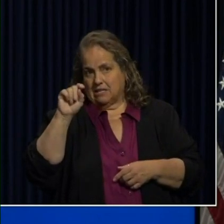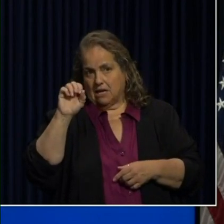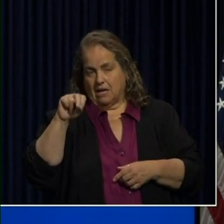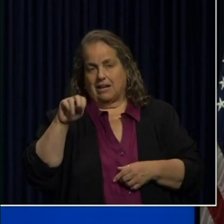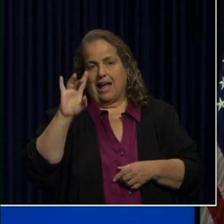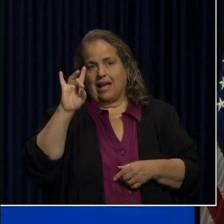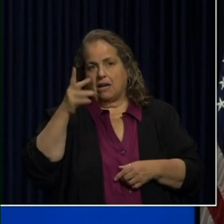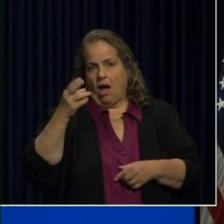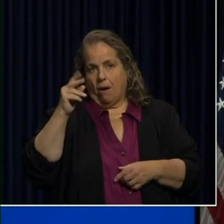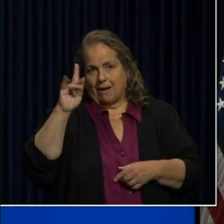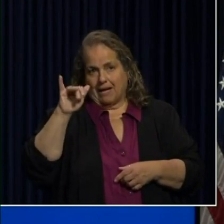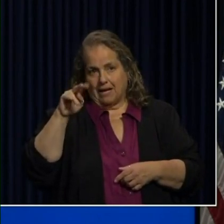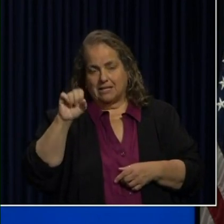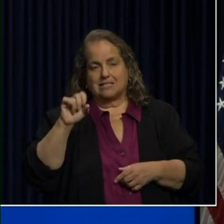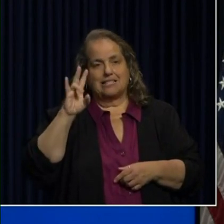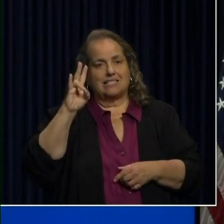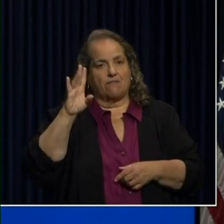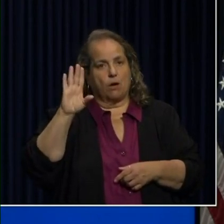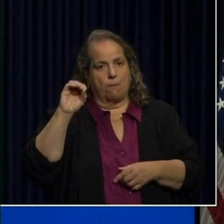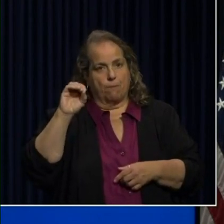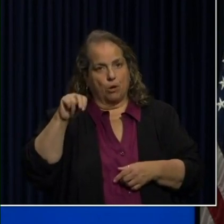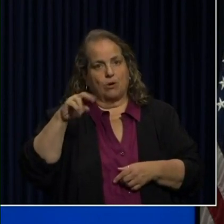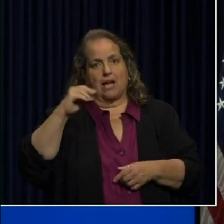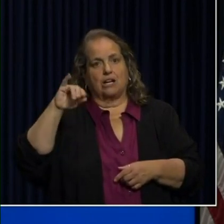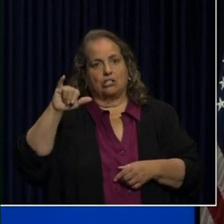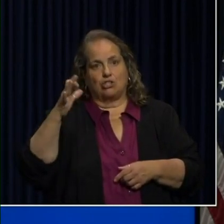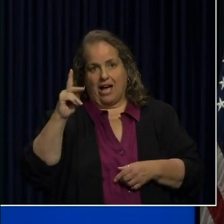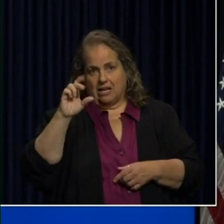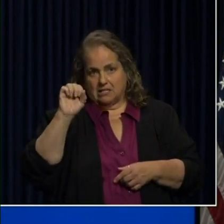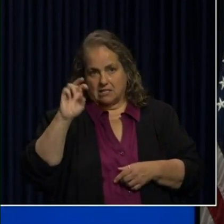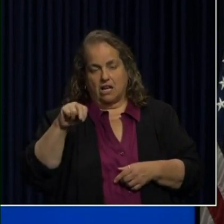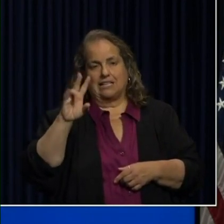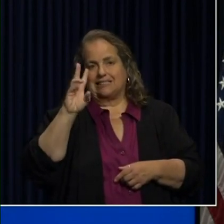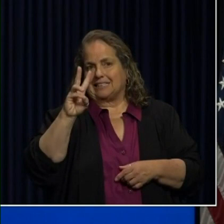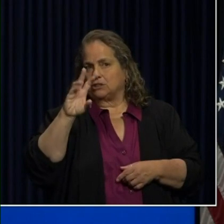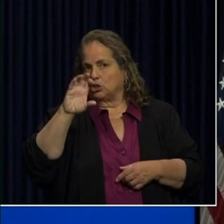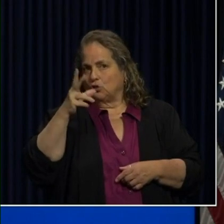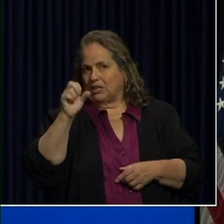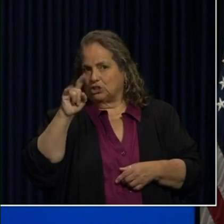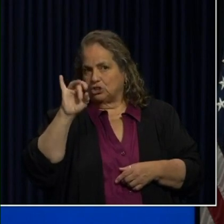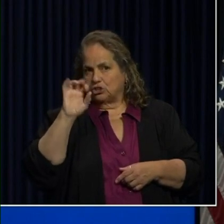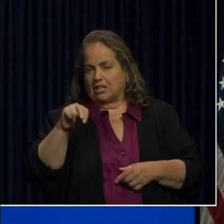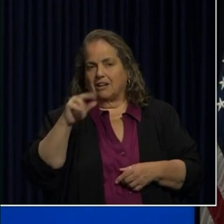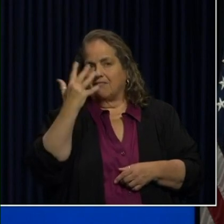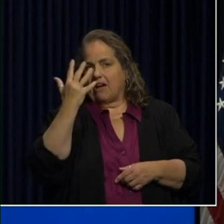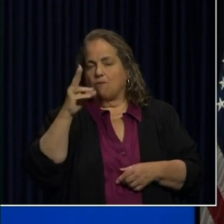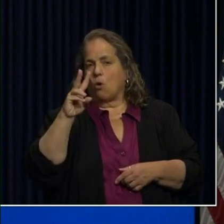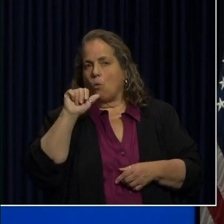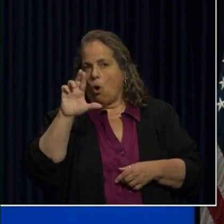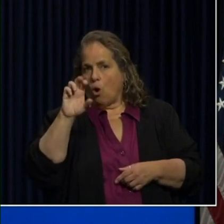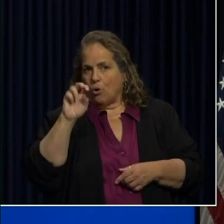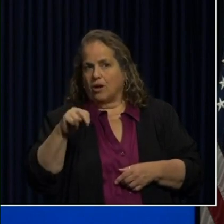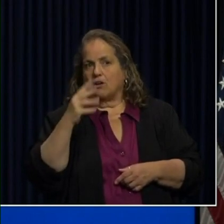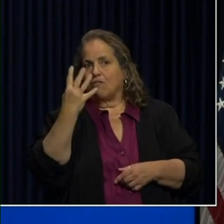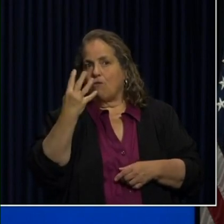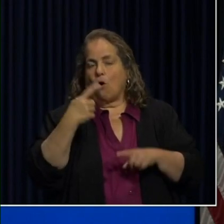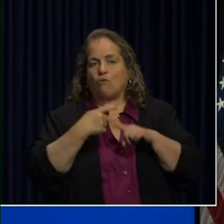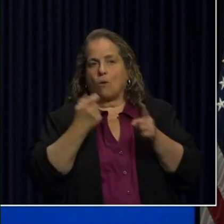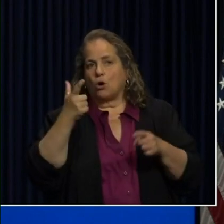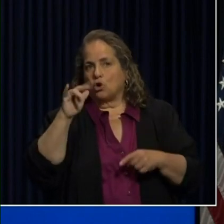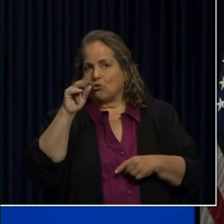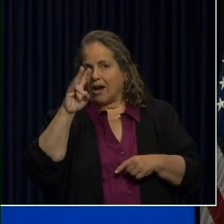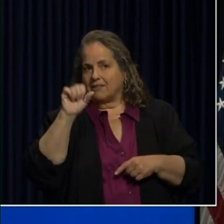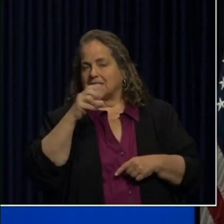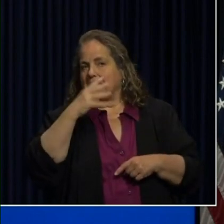8 from Hopkins, 7 from Boone and Jackson, 6 from Christian, 5 from Warren, 4 from Graves